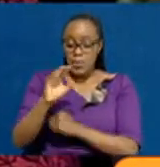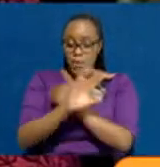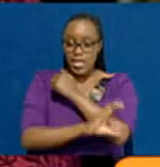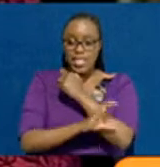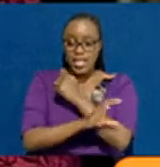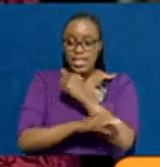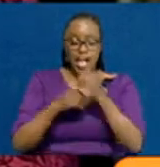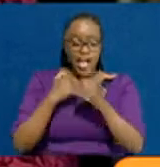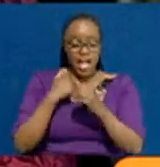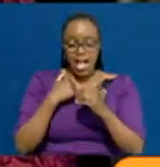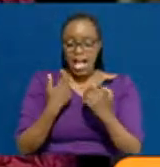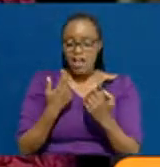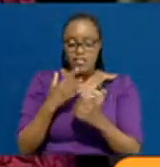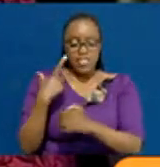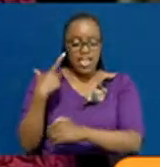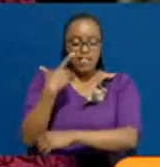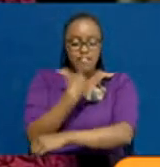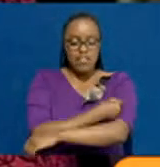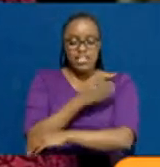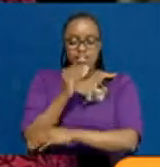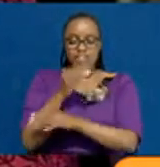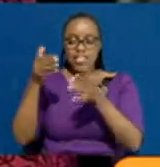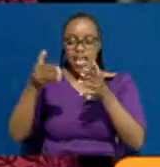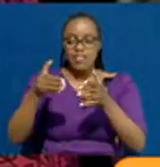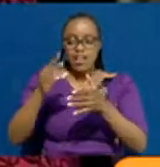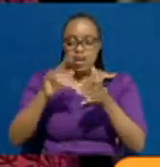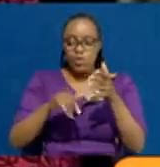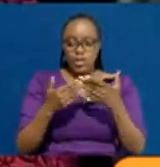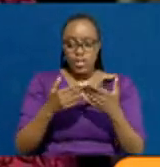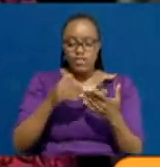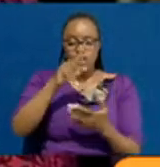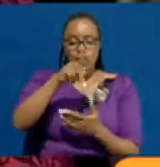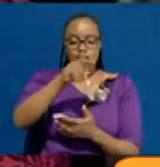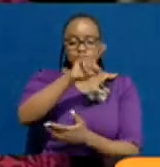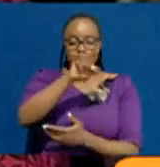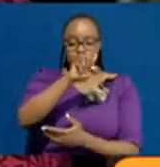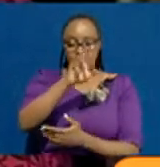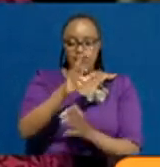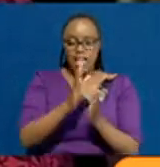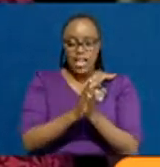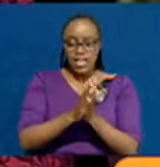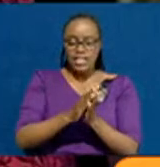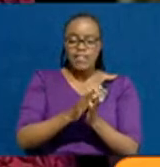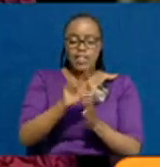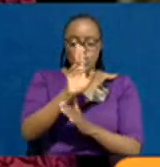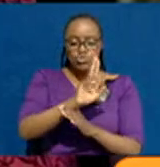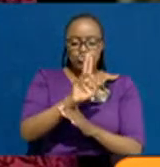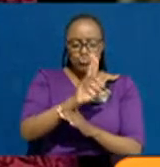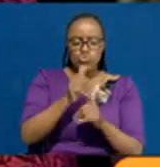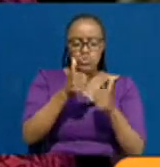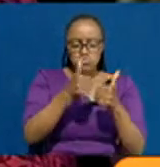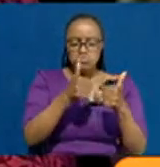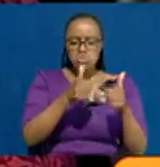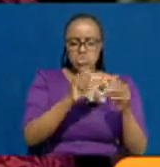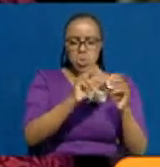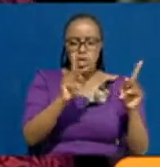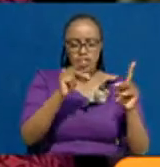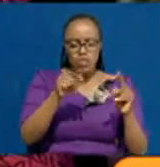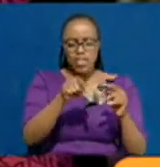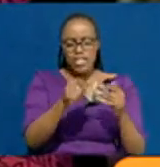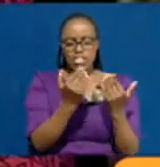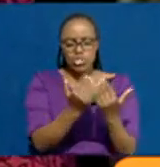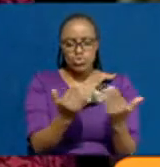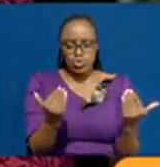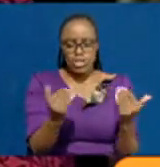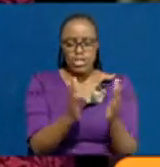of stock for some time. Okay. So the vaccines that are currently available are mainly Pfizer, and that is safe for use in the pediatric population. So even when we